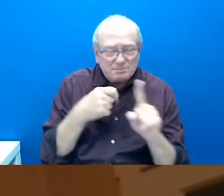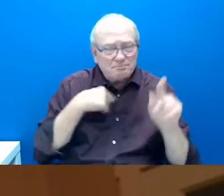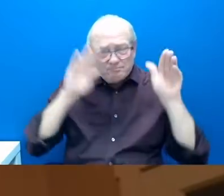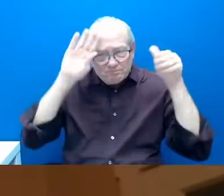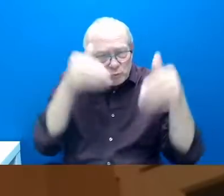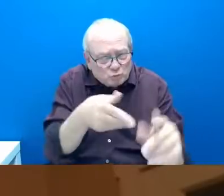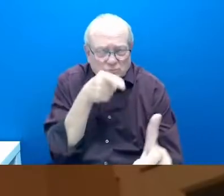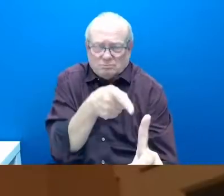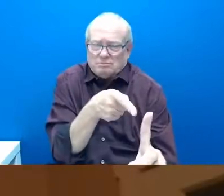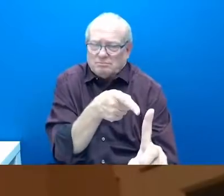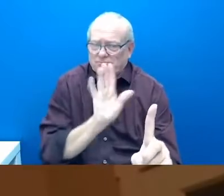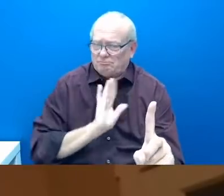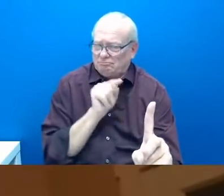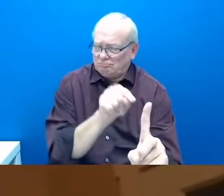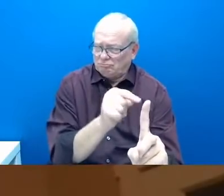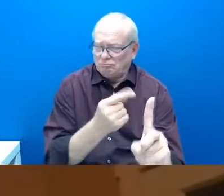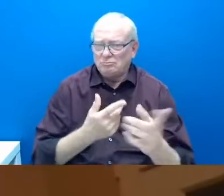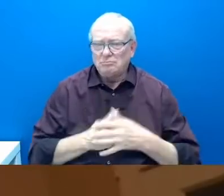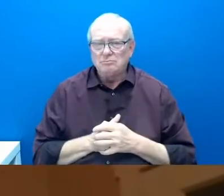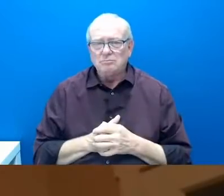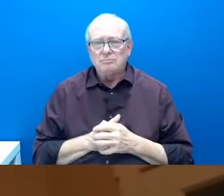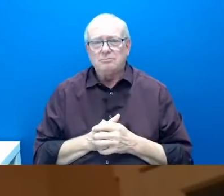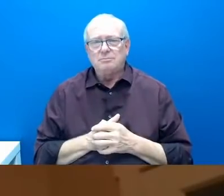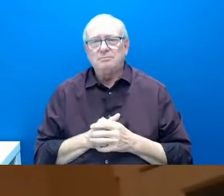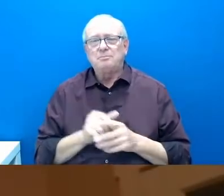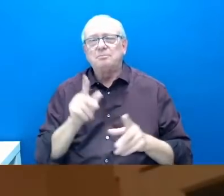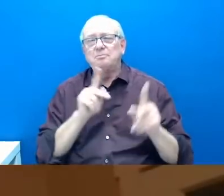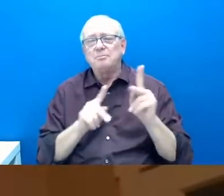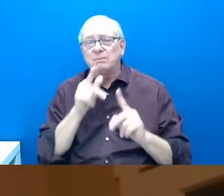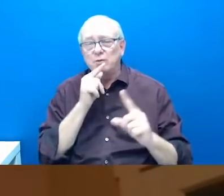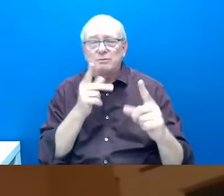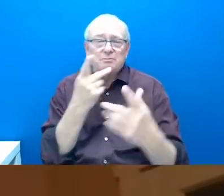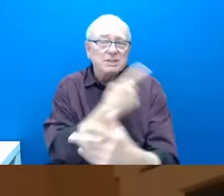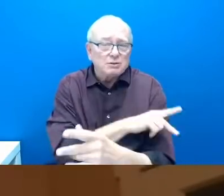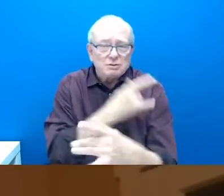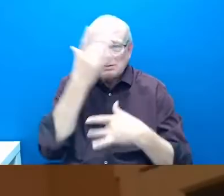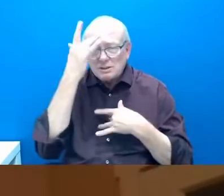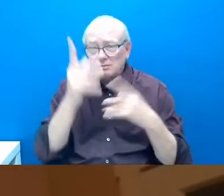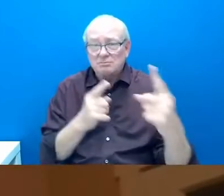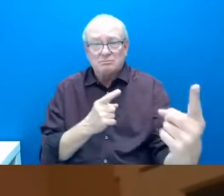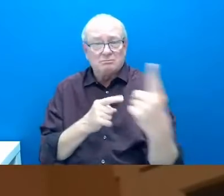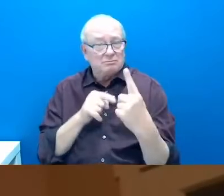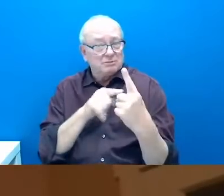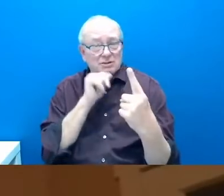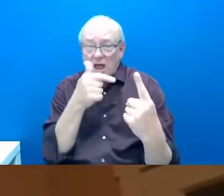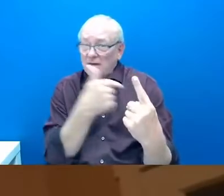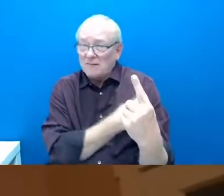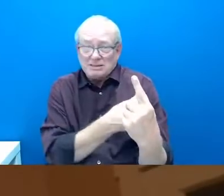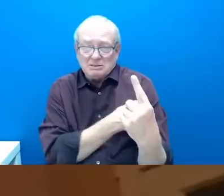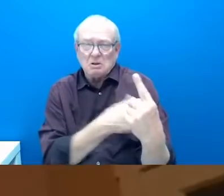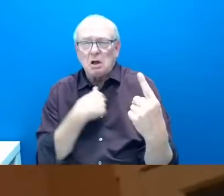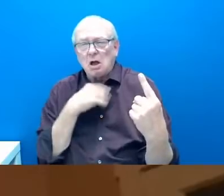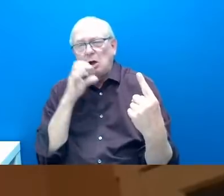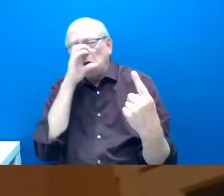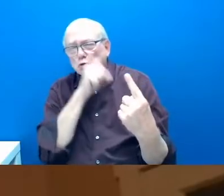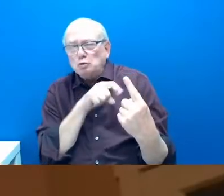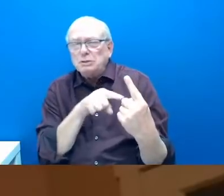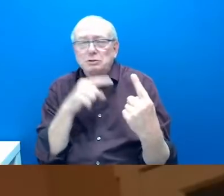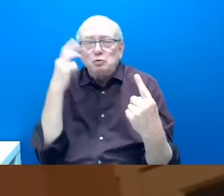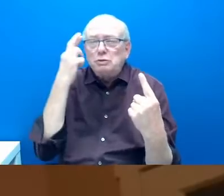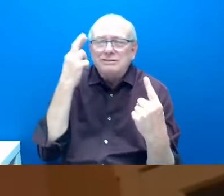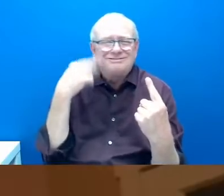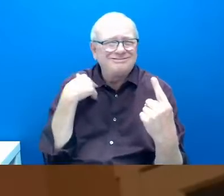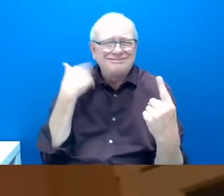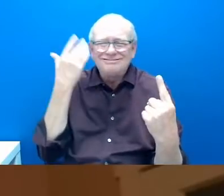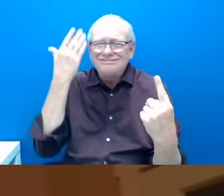It is also very dangerous to make assumptions about patients who may not be vaccinated. We don't know why they're not vaccinated. We don't know if it's lack of access